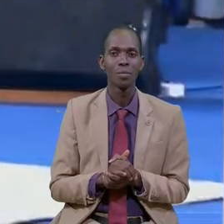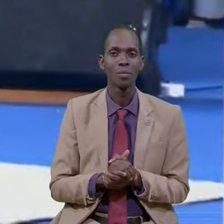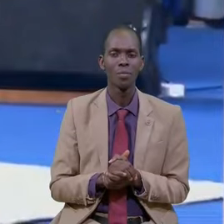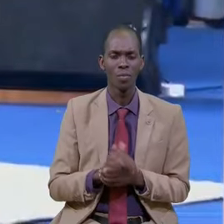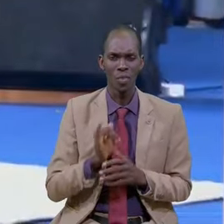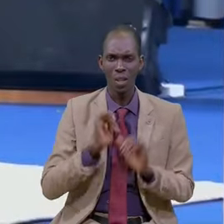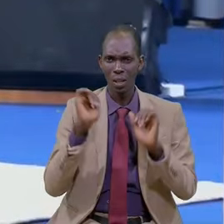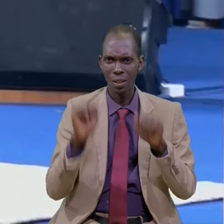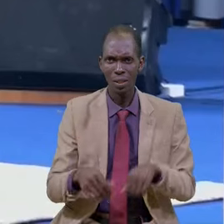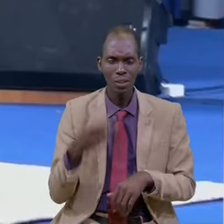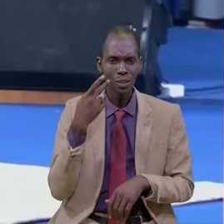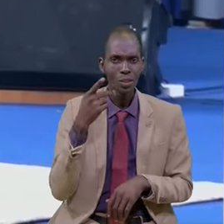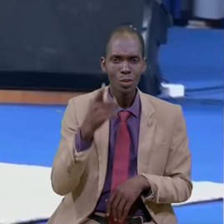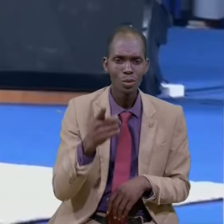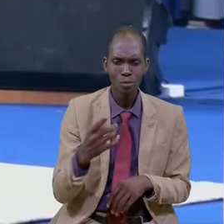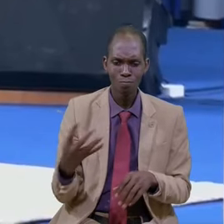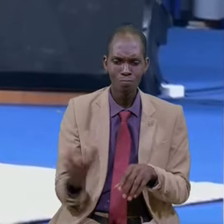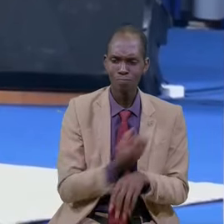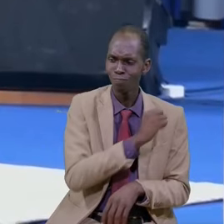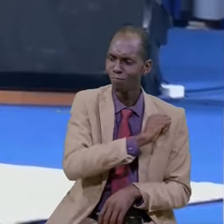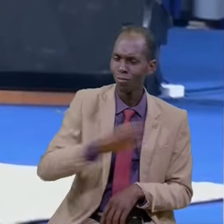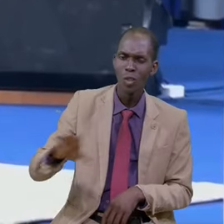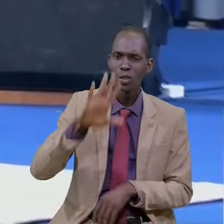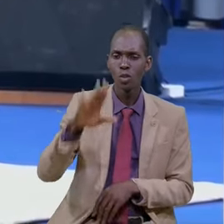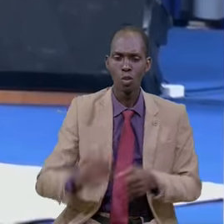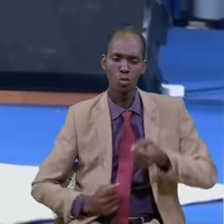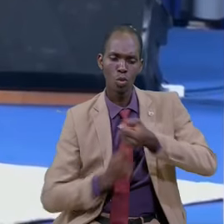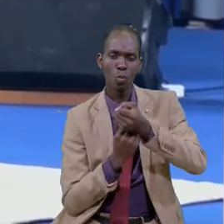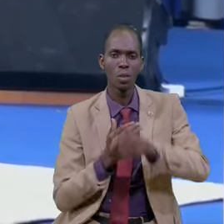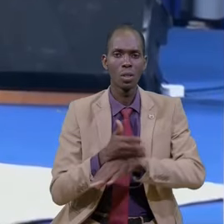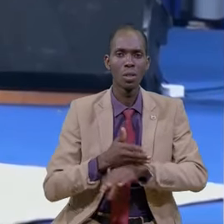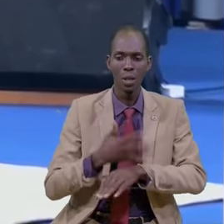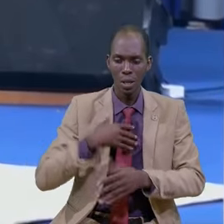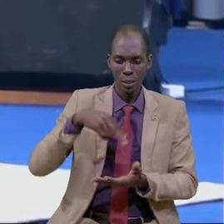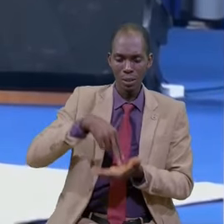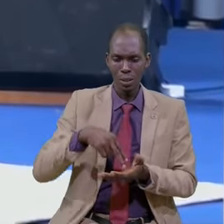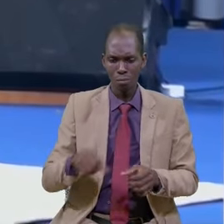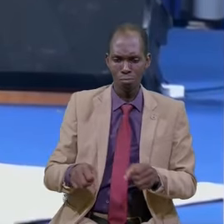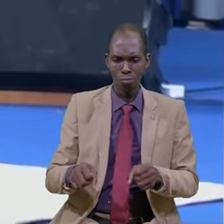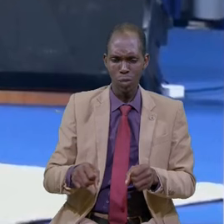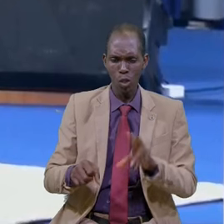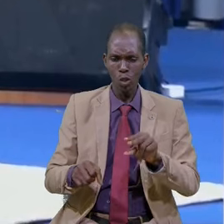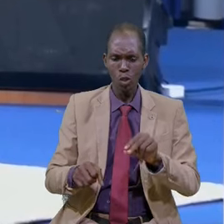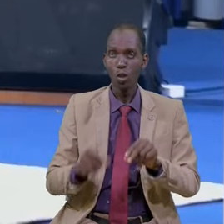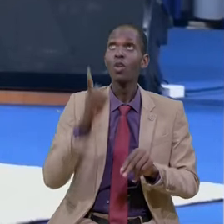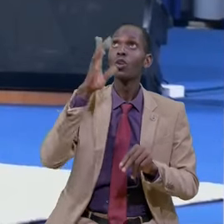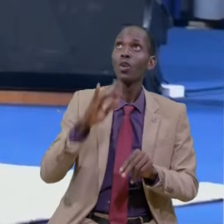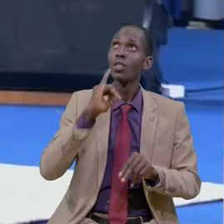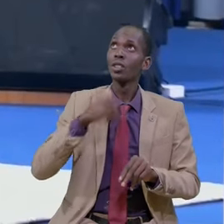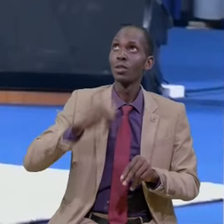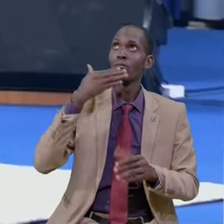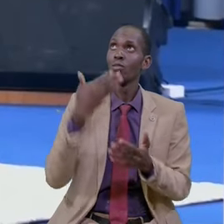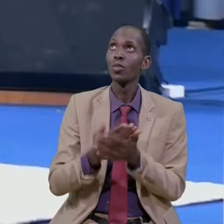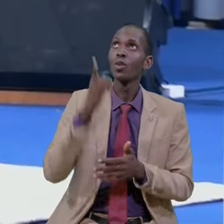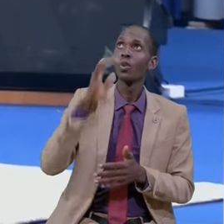returned throwing away those thingss and then standing and shaking a little and say know God is still good God is still